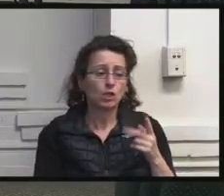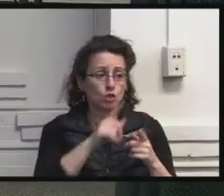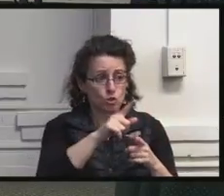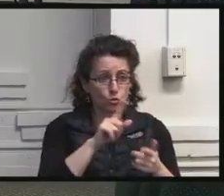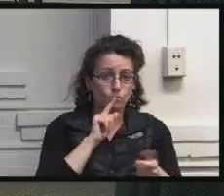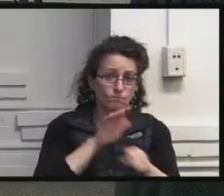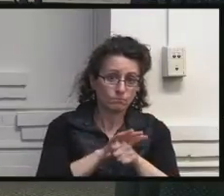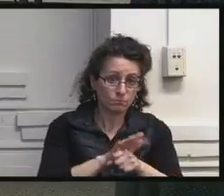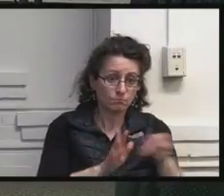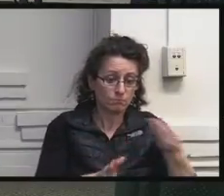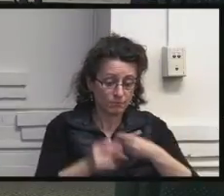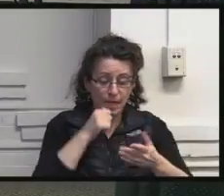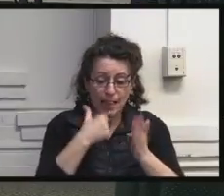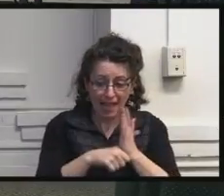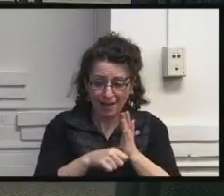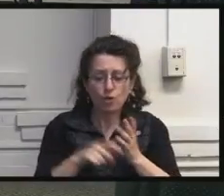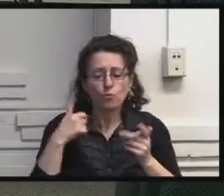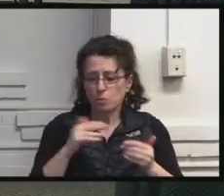forward.